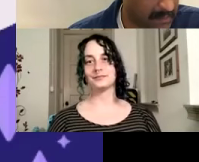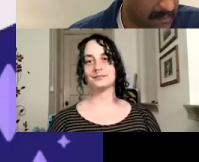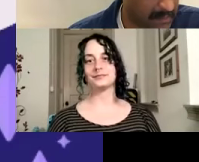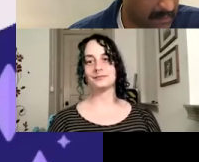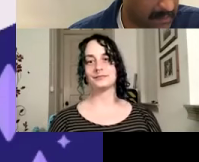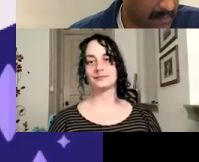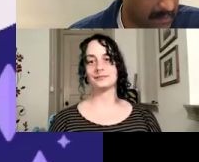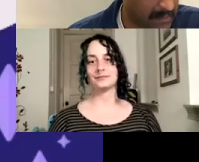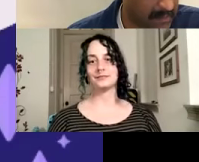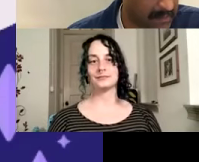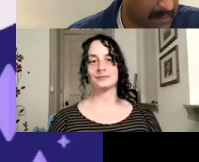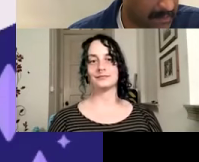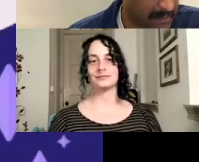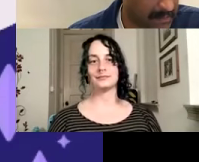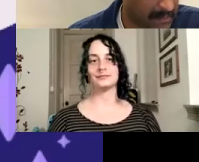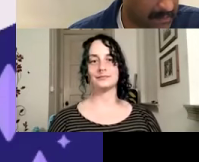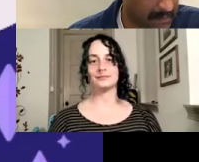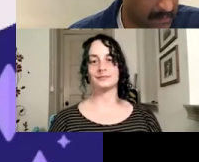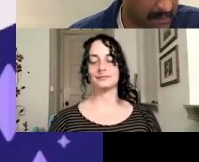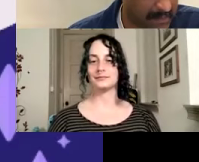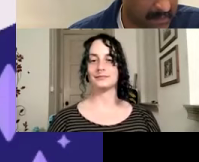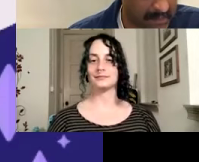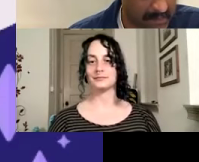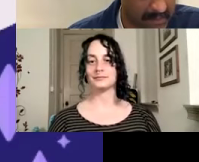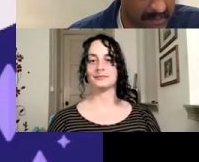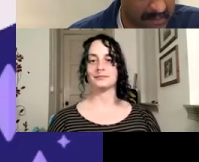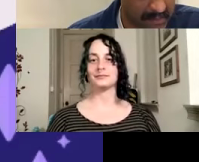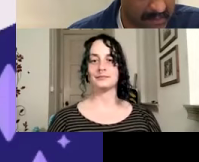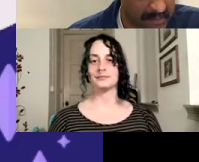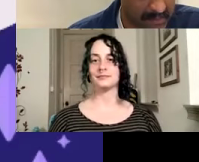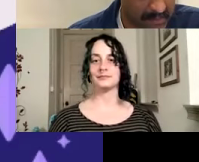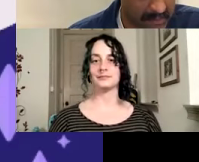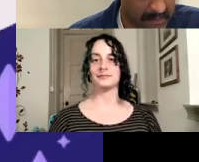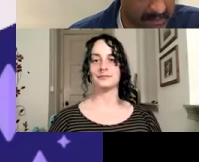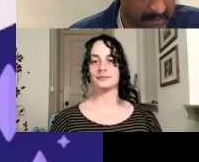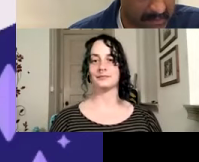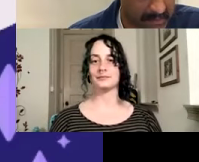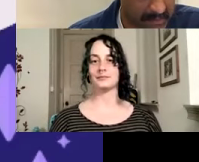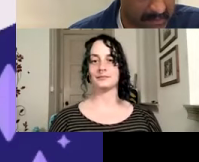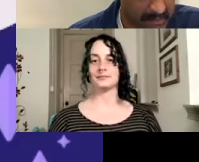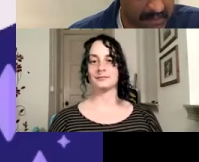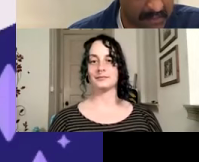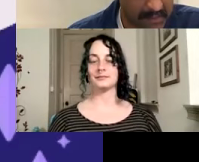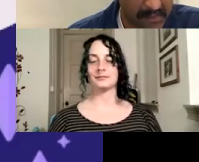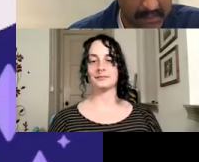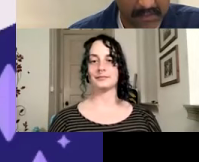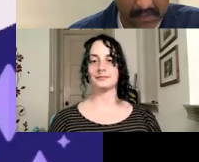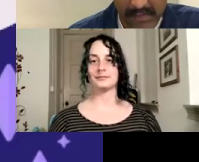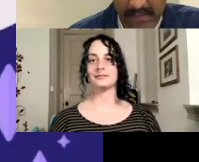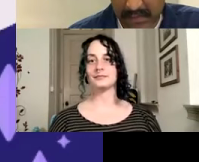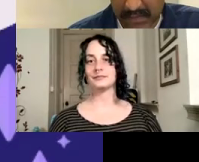training too. So we'll be all good to go there, because it's easy to use and you could save a life.